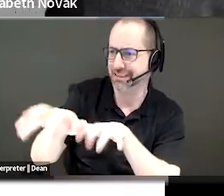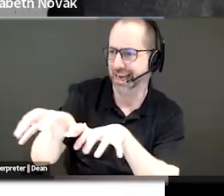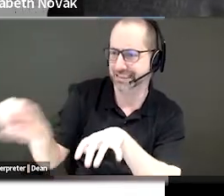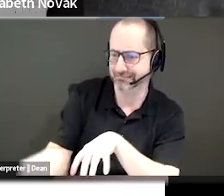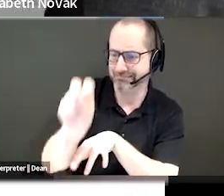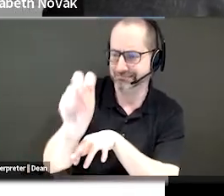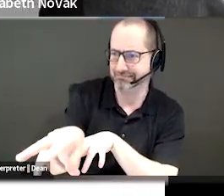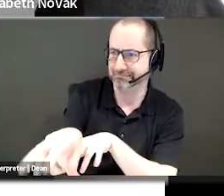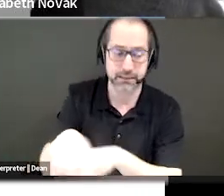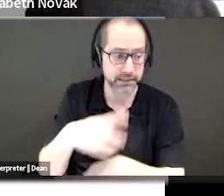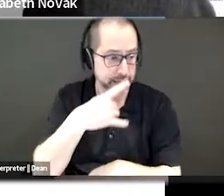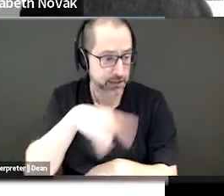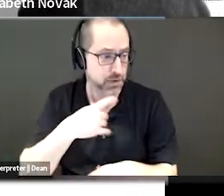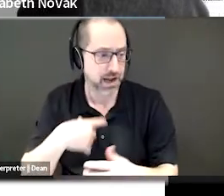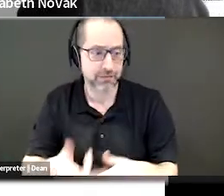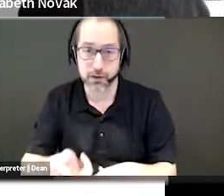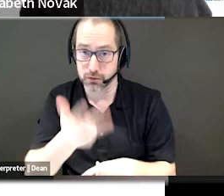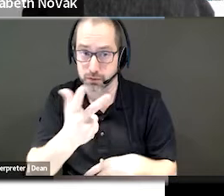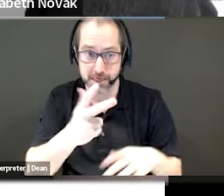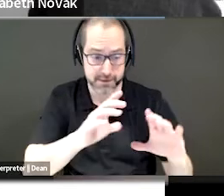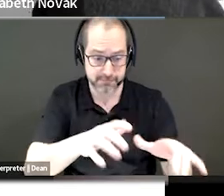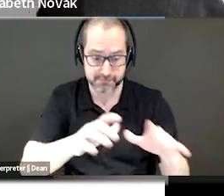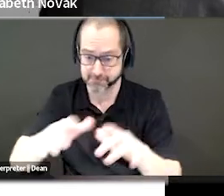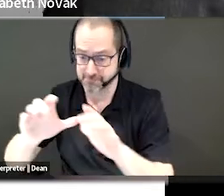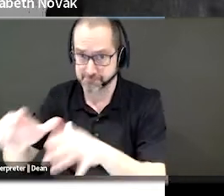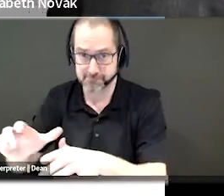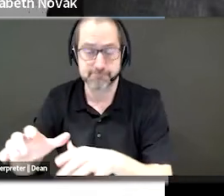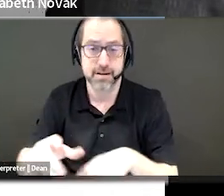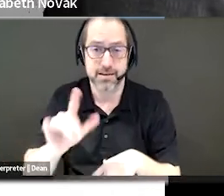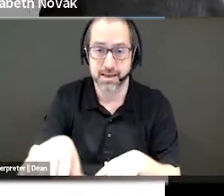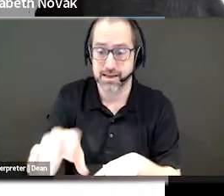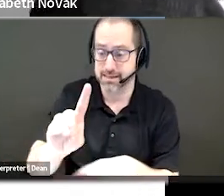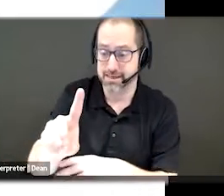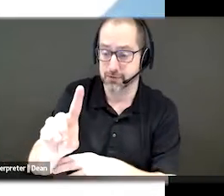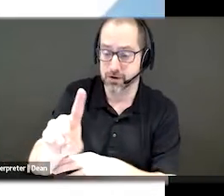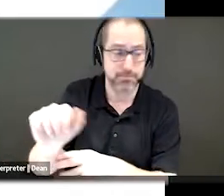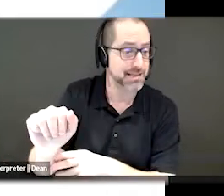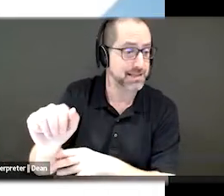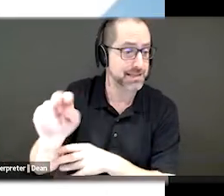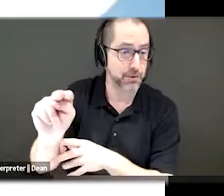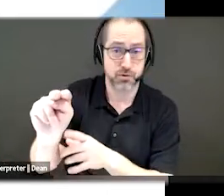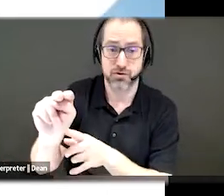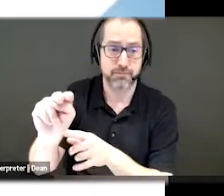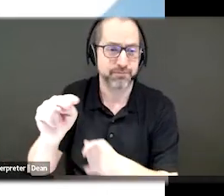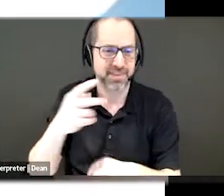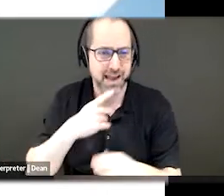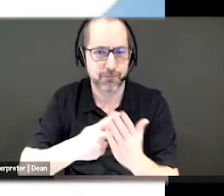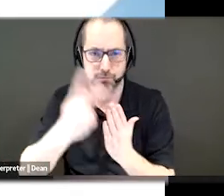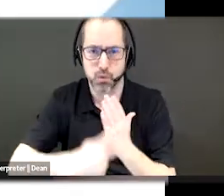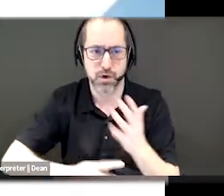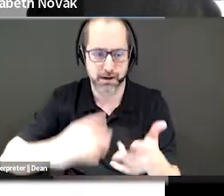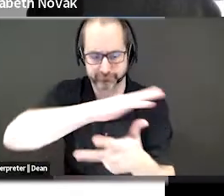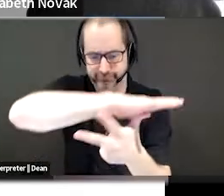are three main features to the Discoverability Network program. And where